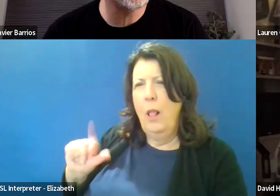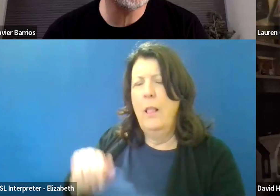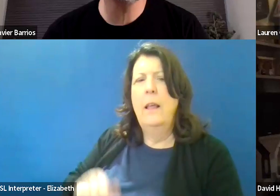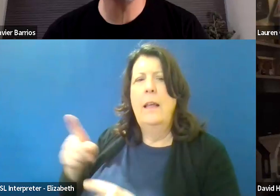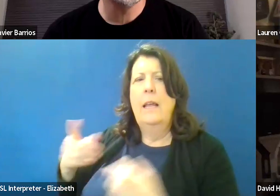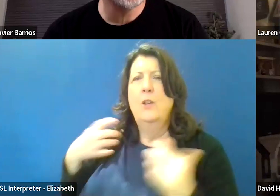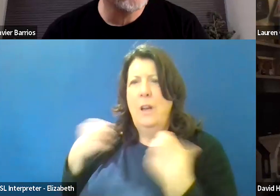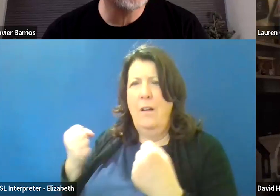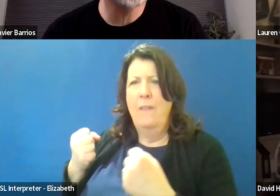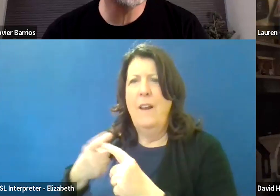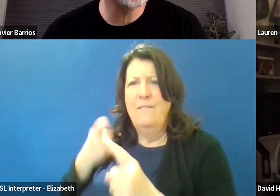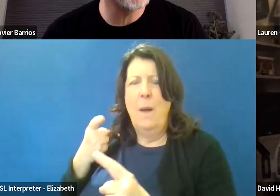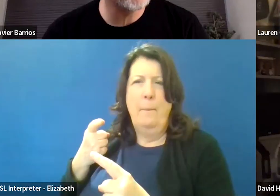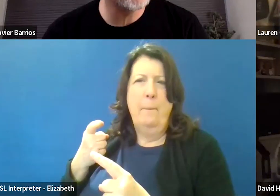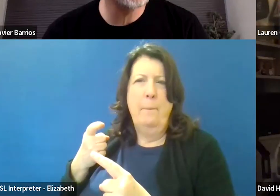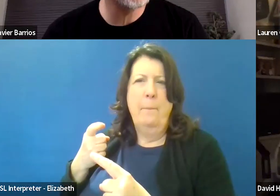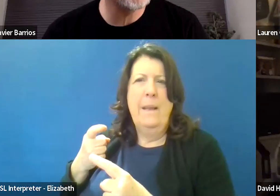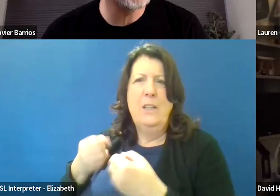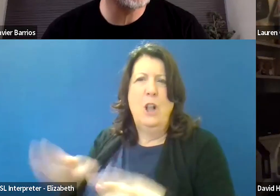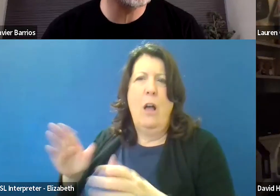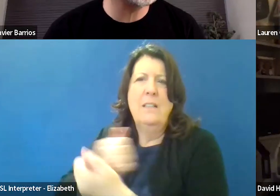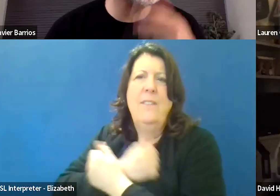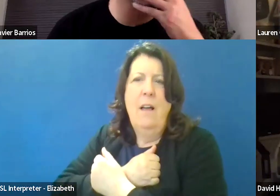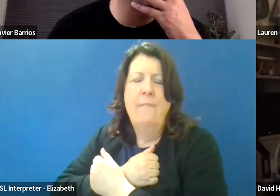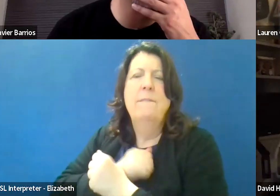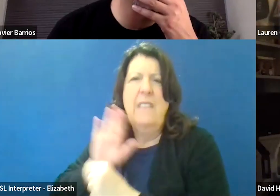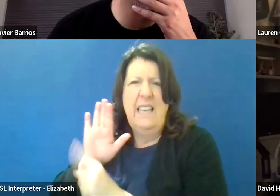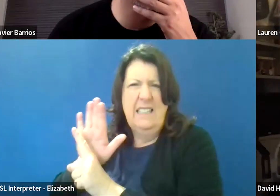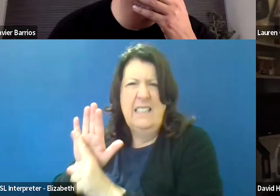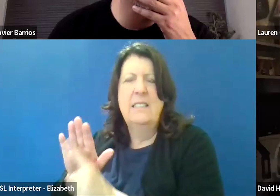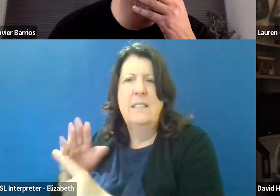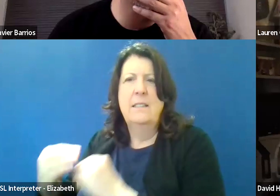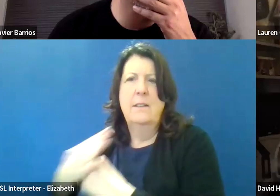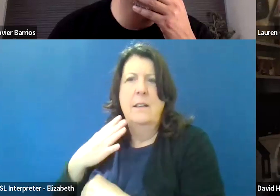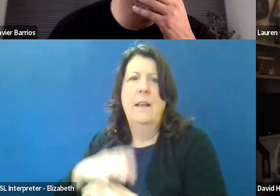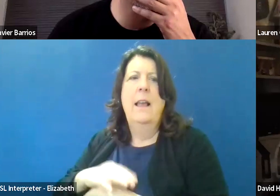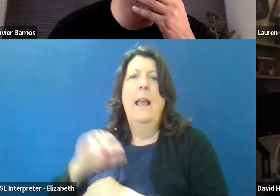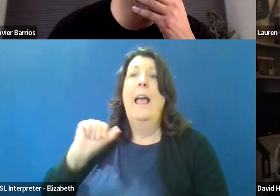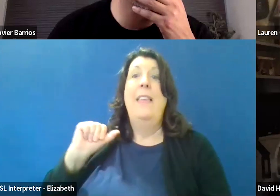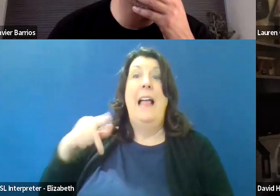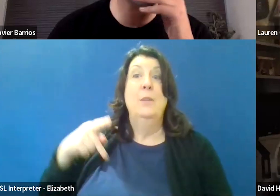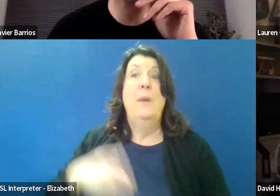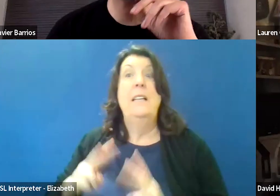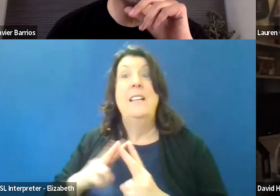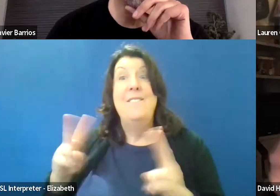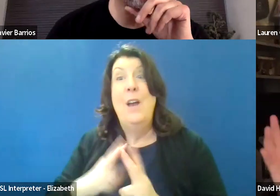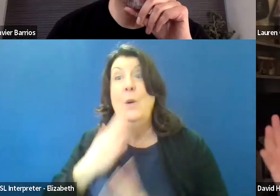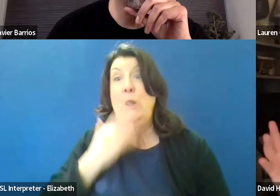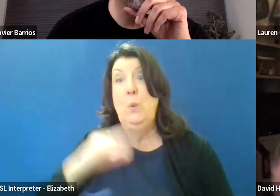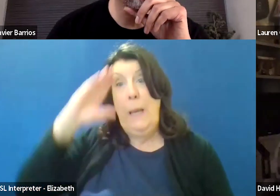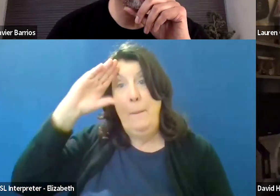and shattered and alone. And then Alexander, after I took a couple of cracks at it, he's a very sweet man, incredibly smart man, Alexander Payne. And he would read